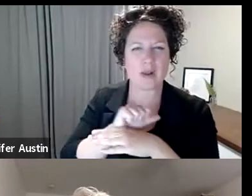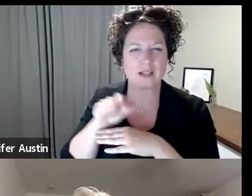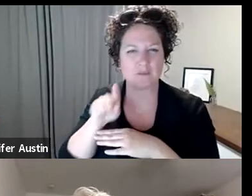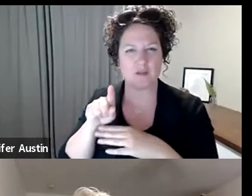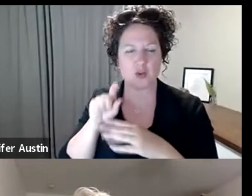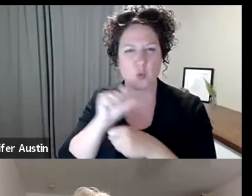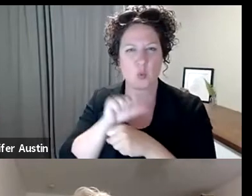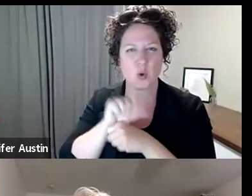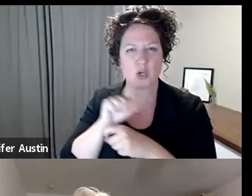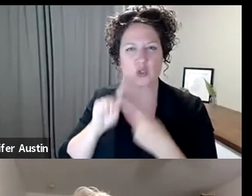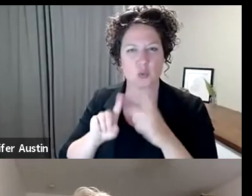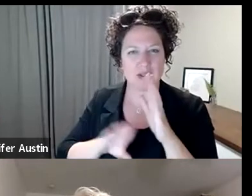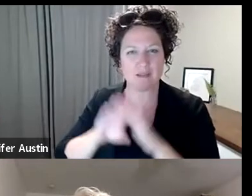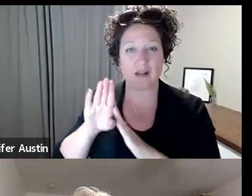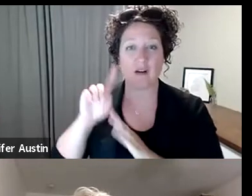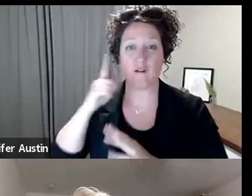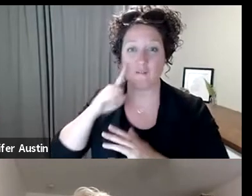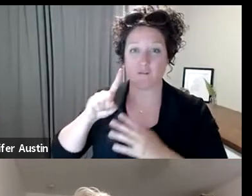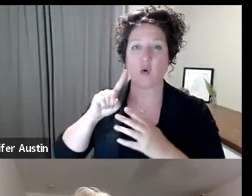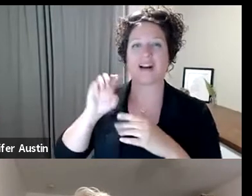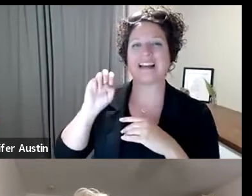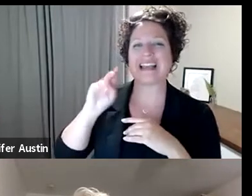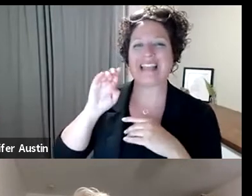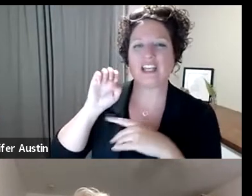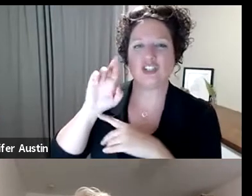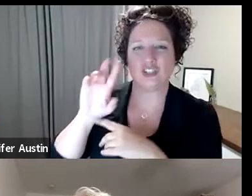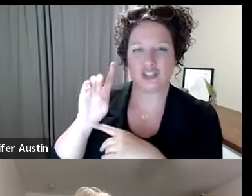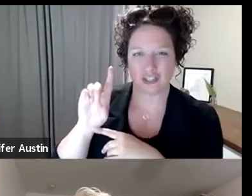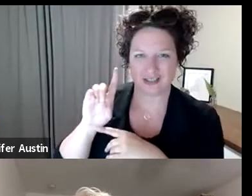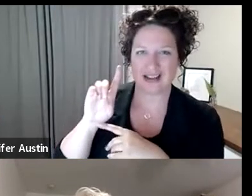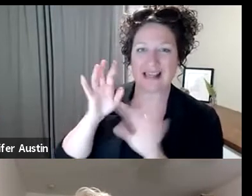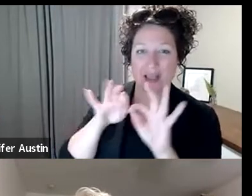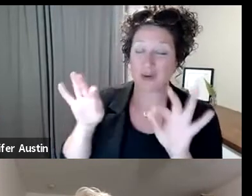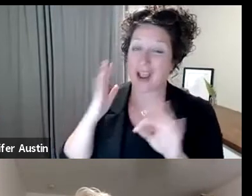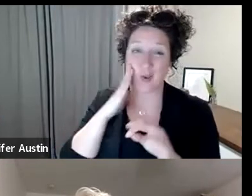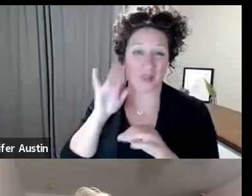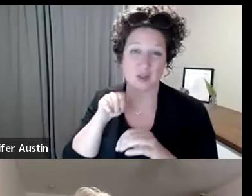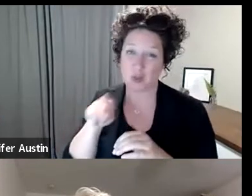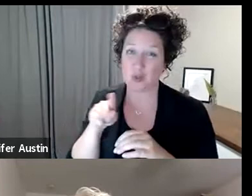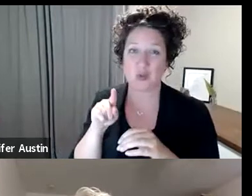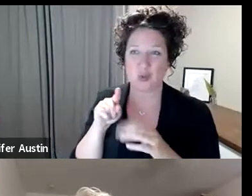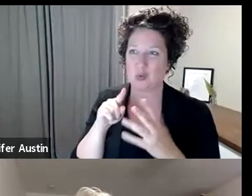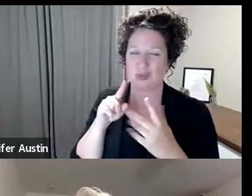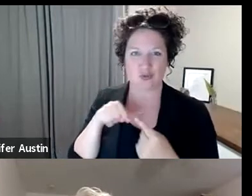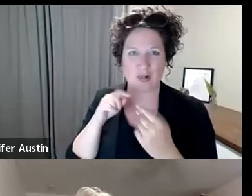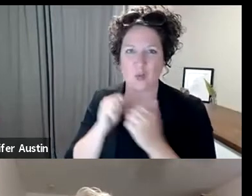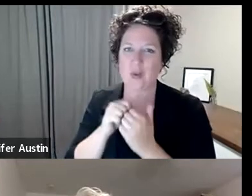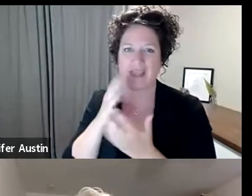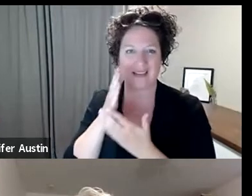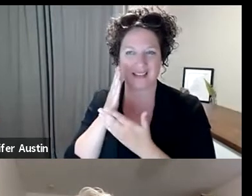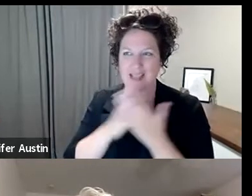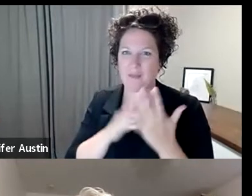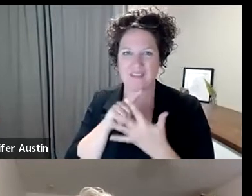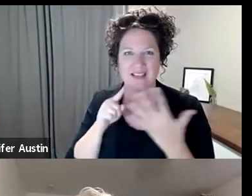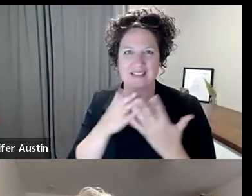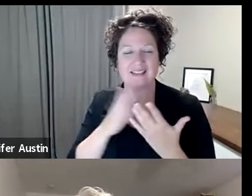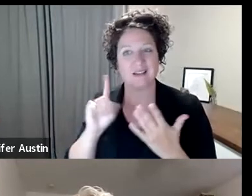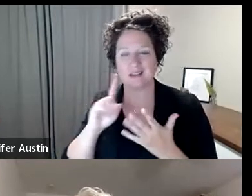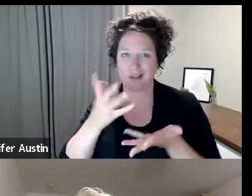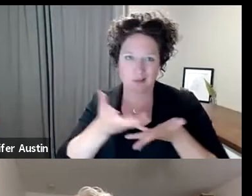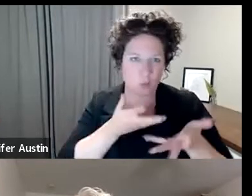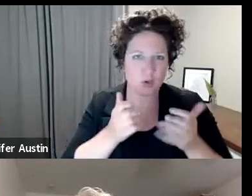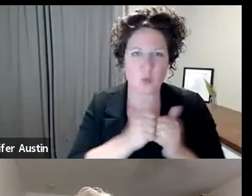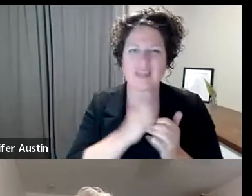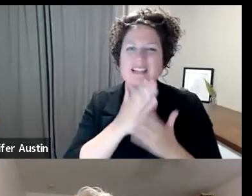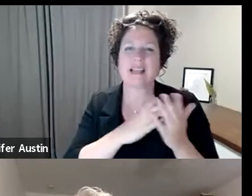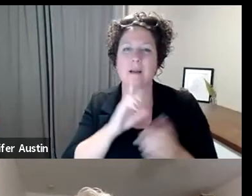for unwritten or endangered languages, right? I know that you must struggle with some of the nuances of working with different dialects and